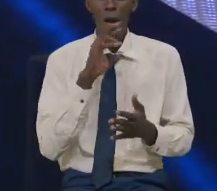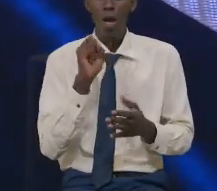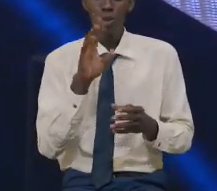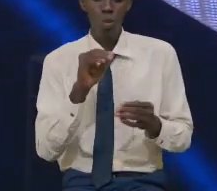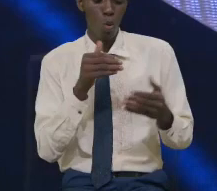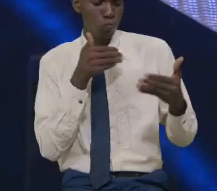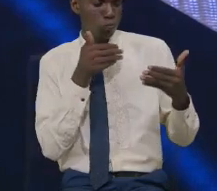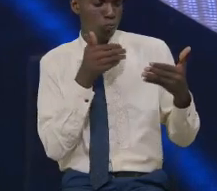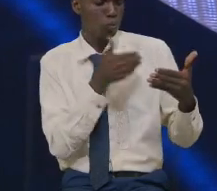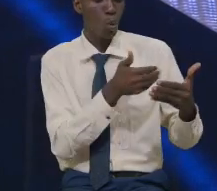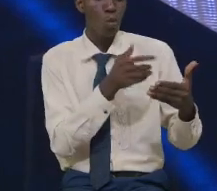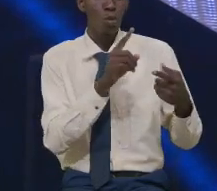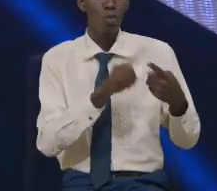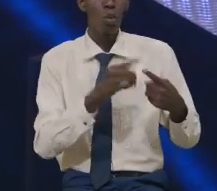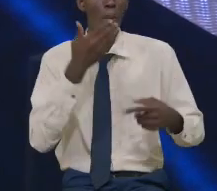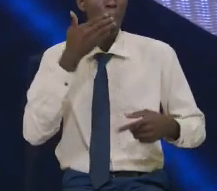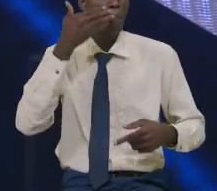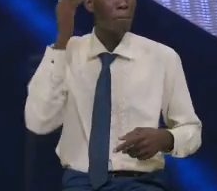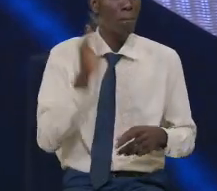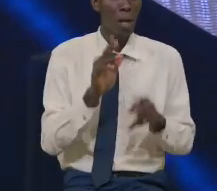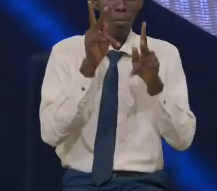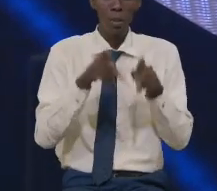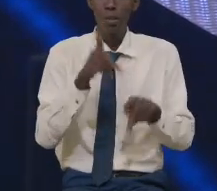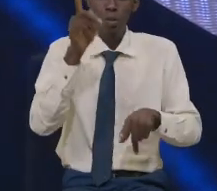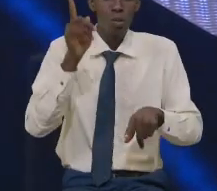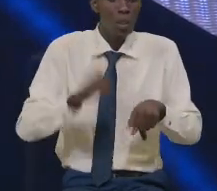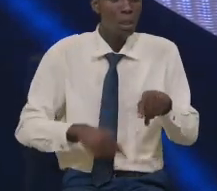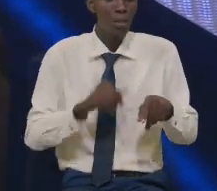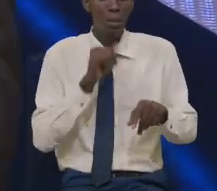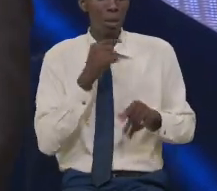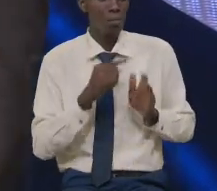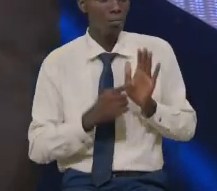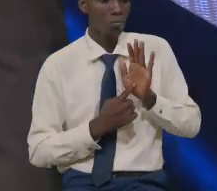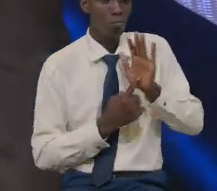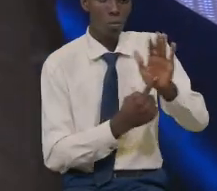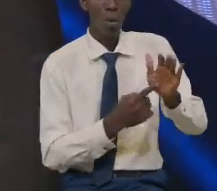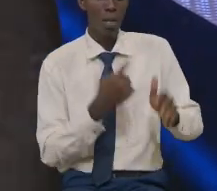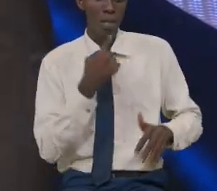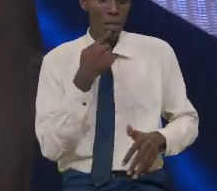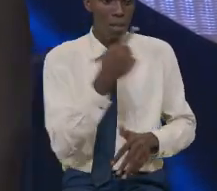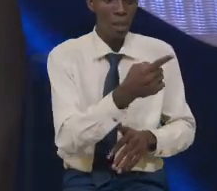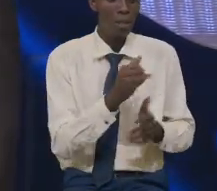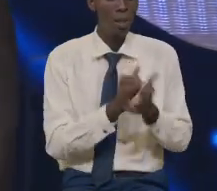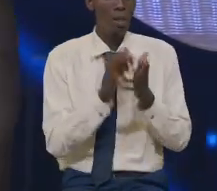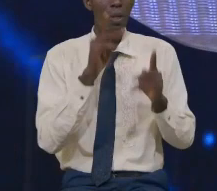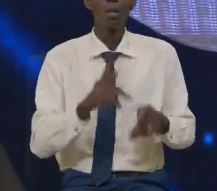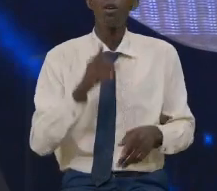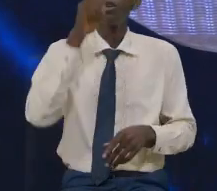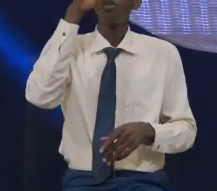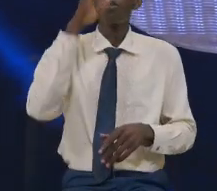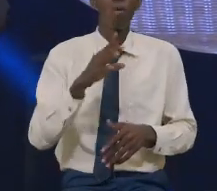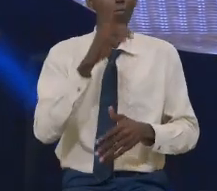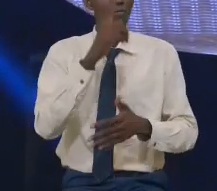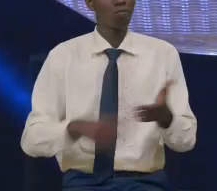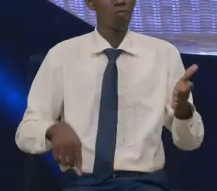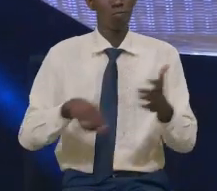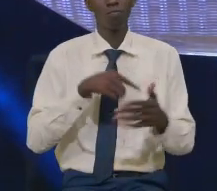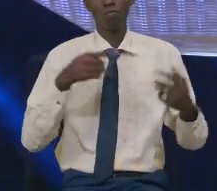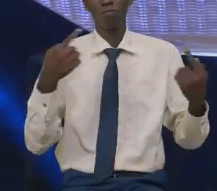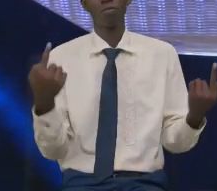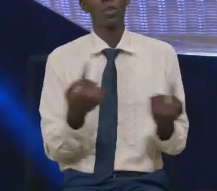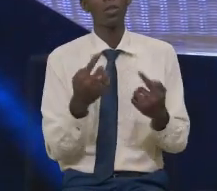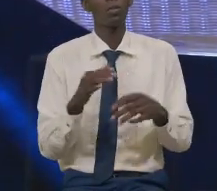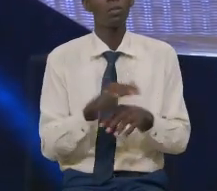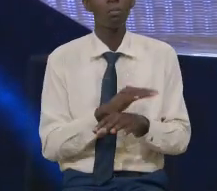to an evil doer, you cannot open your mouth and say, God rebukes the sinful. Well, that